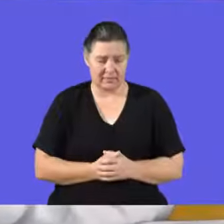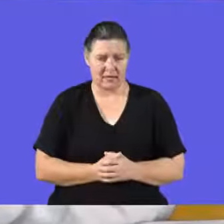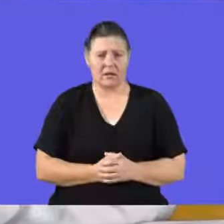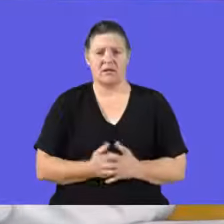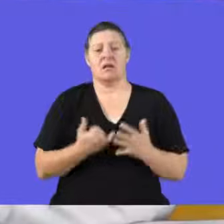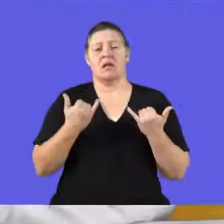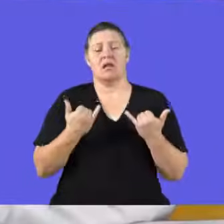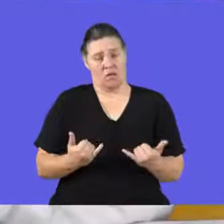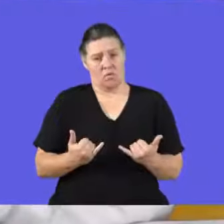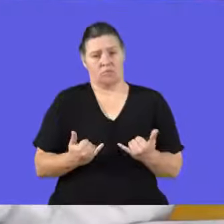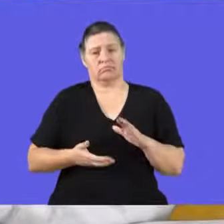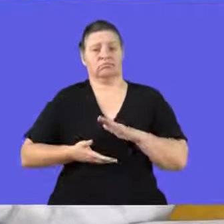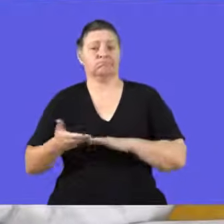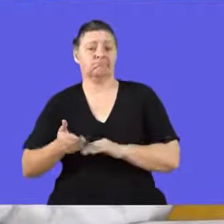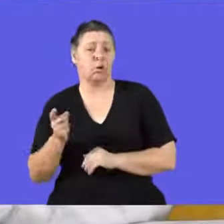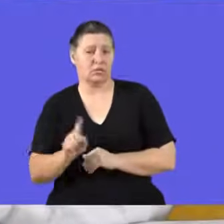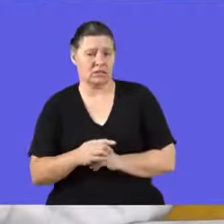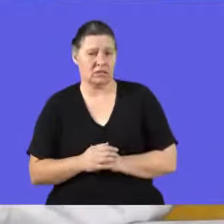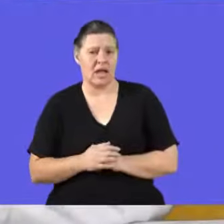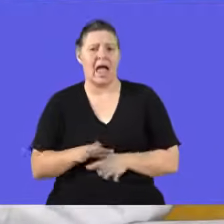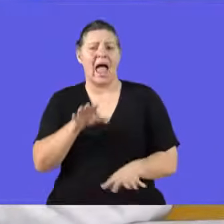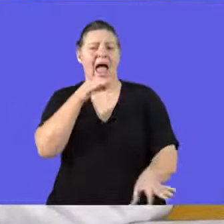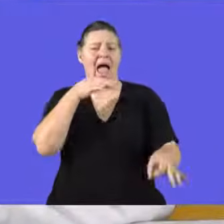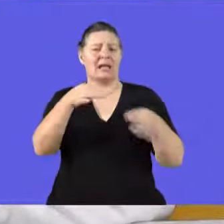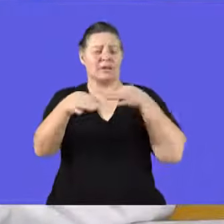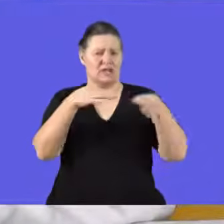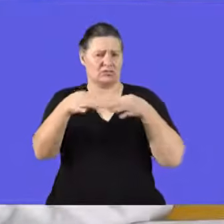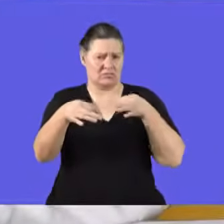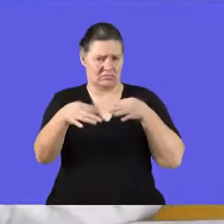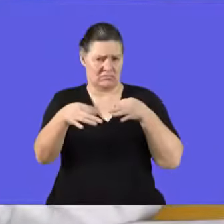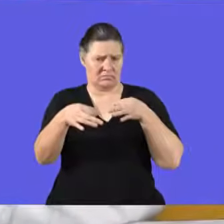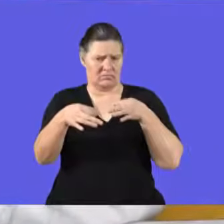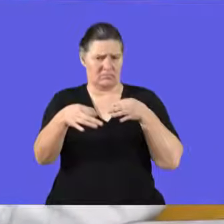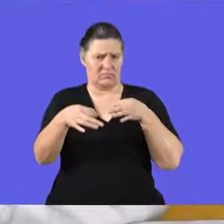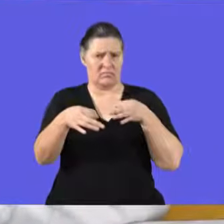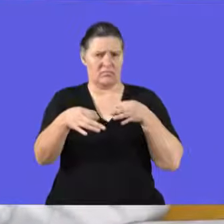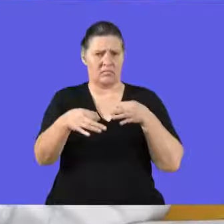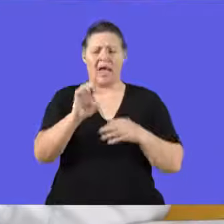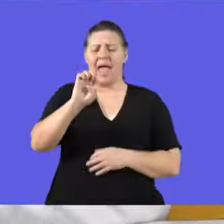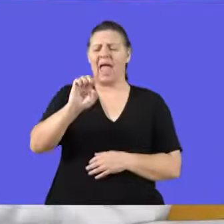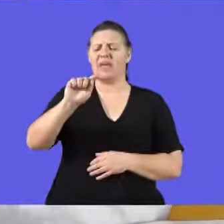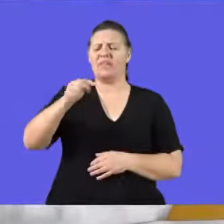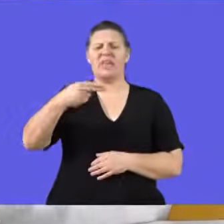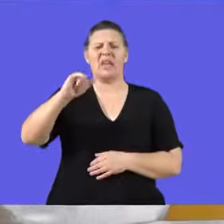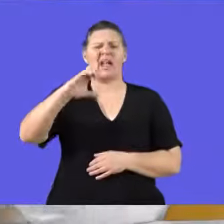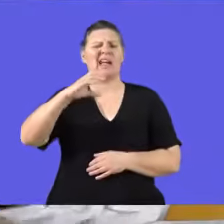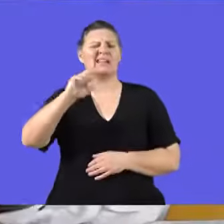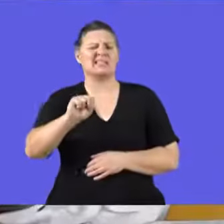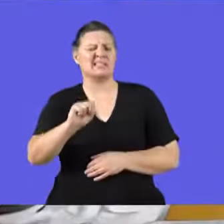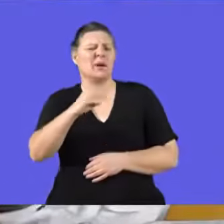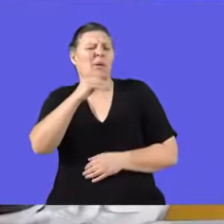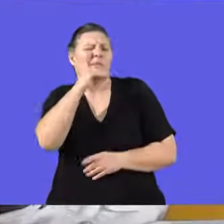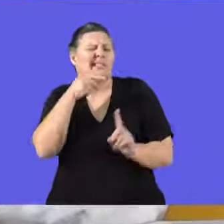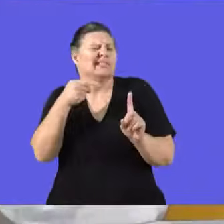All right. I want us now to quickly go on to definition. We want to define what are